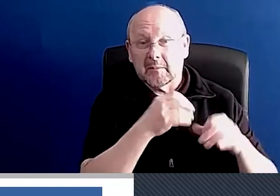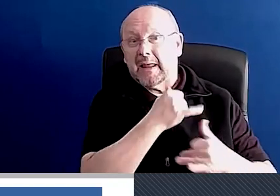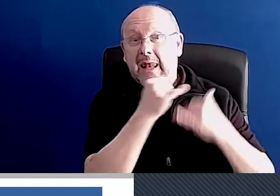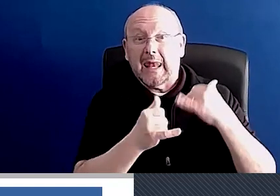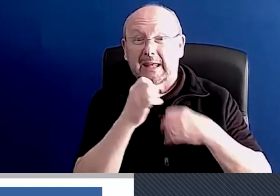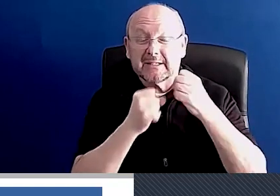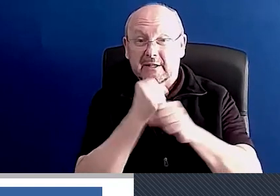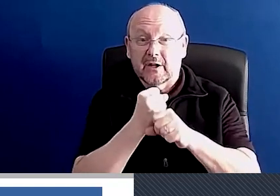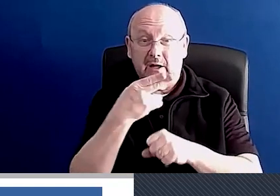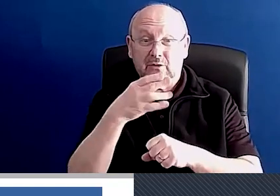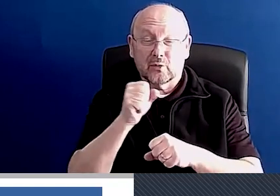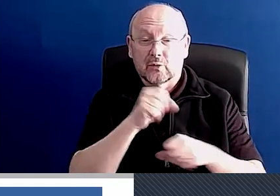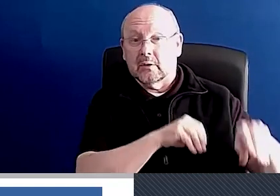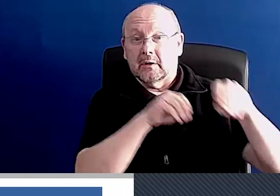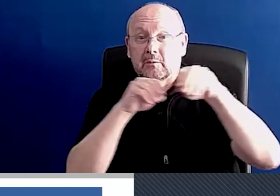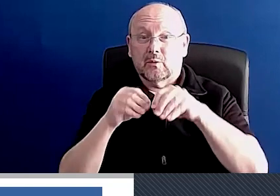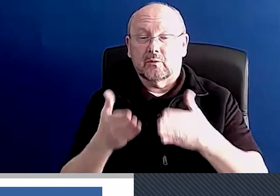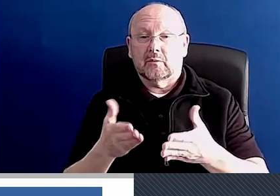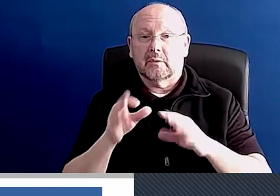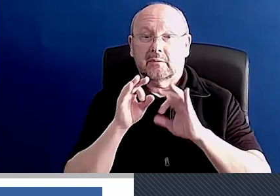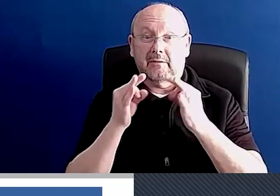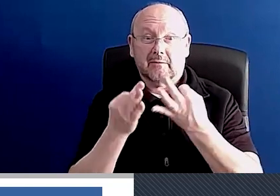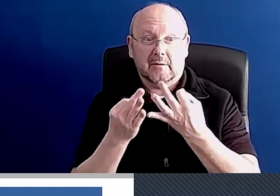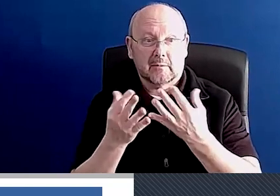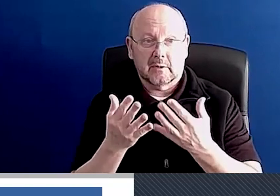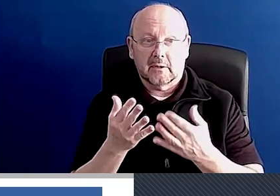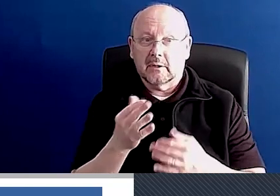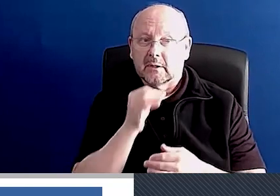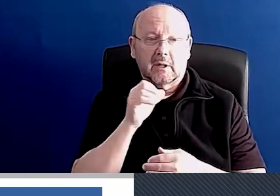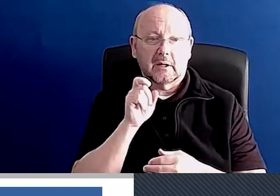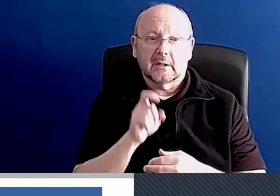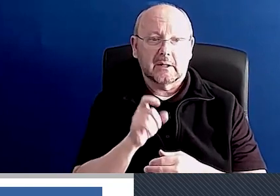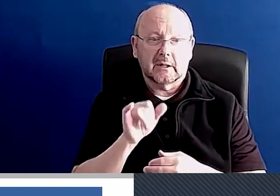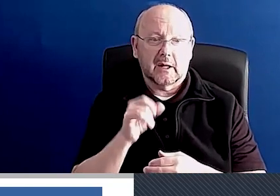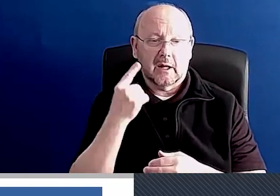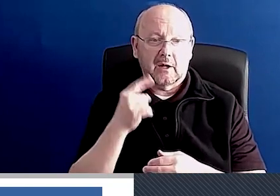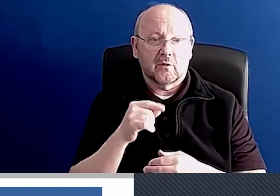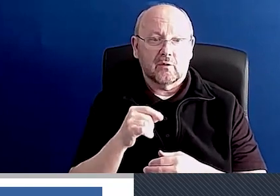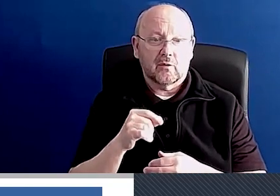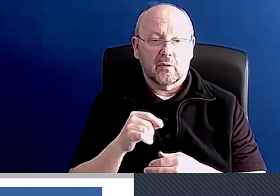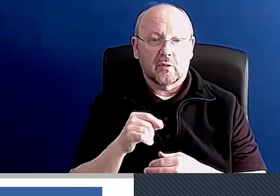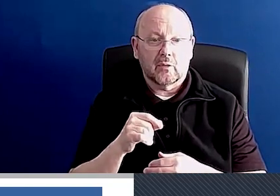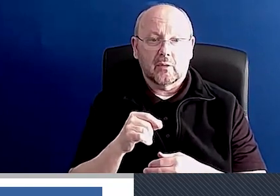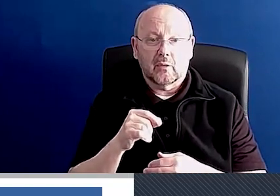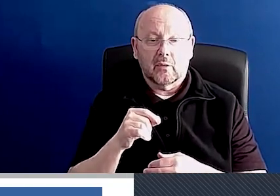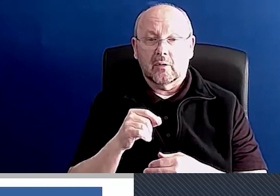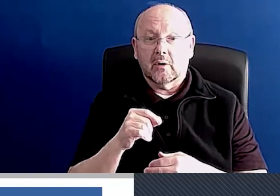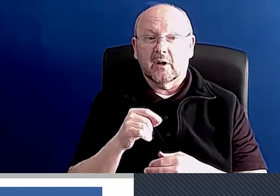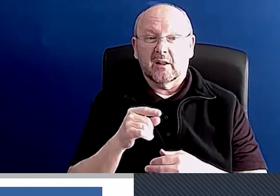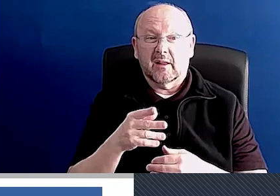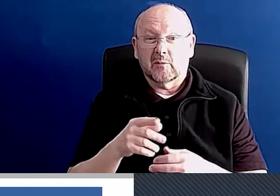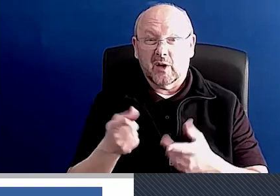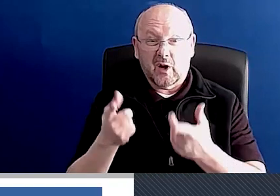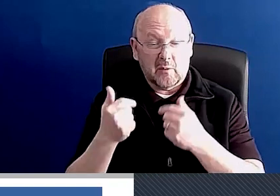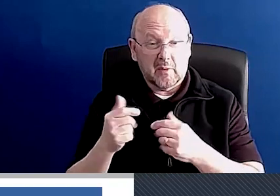is when their family moved them here. So they don't meet that requirement for residency. So what happens is those